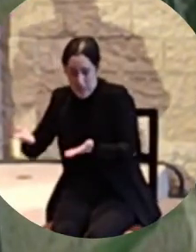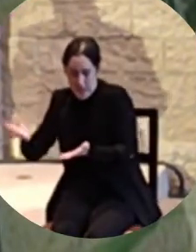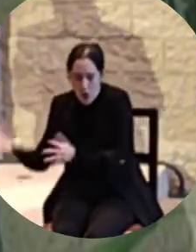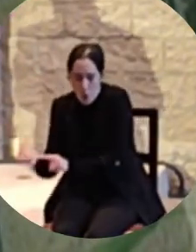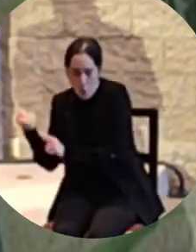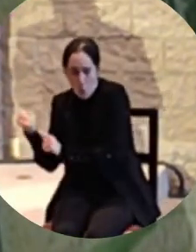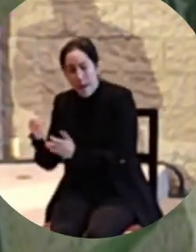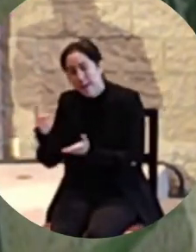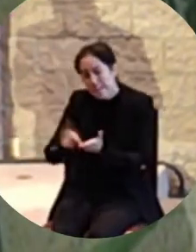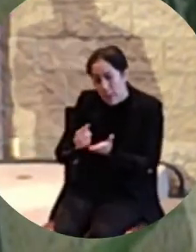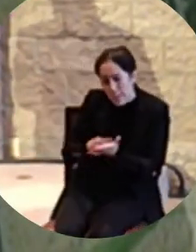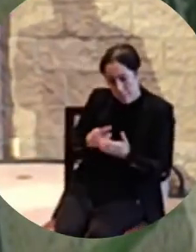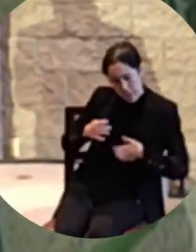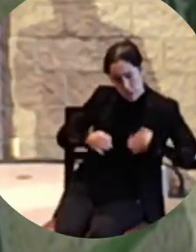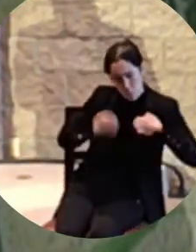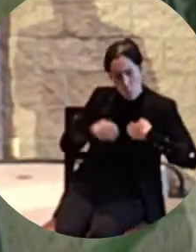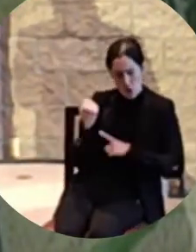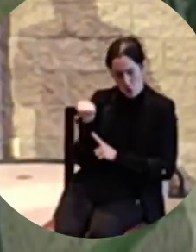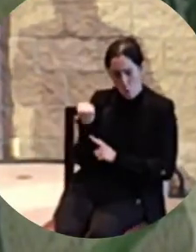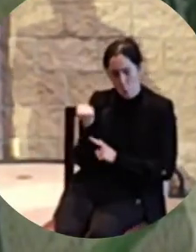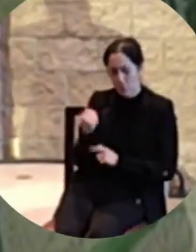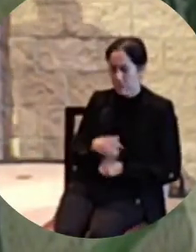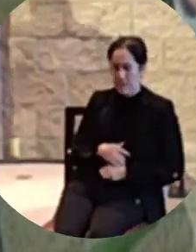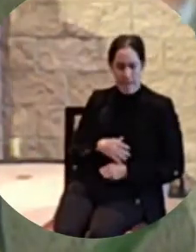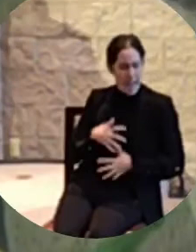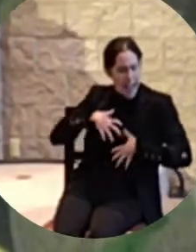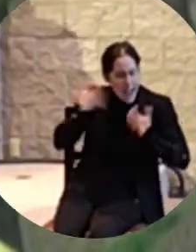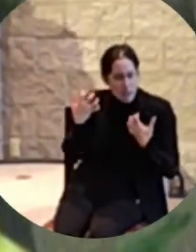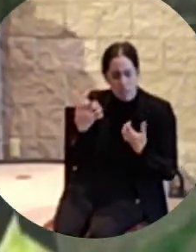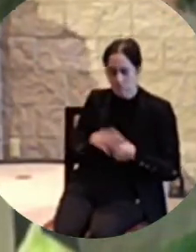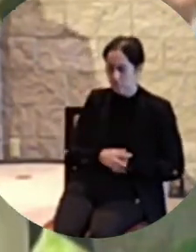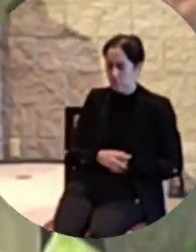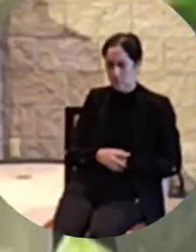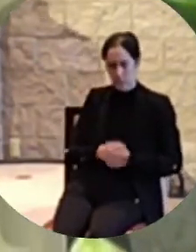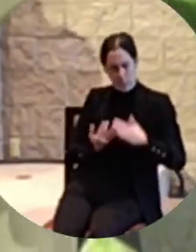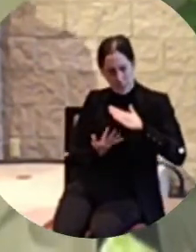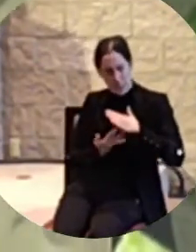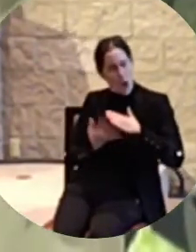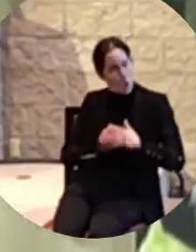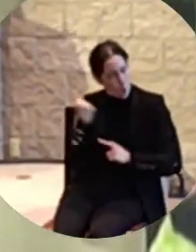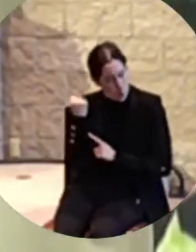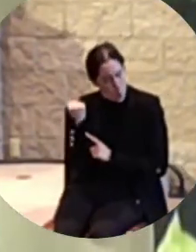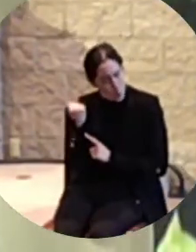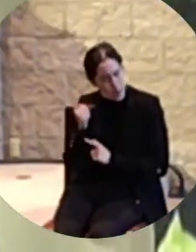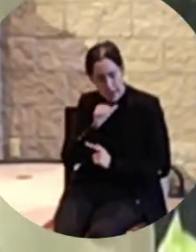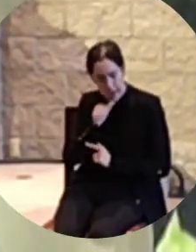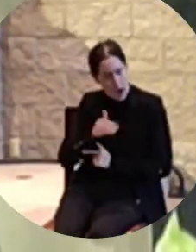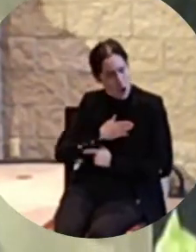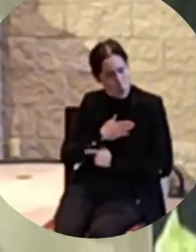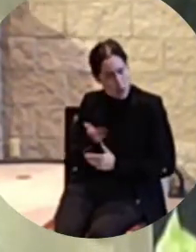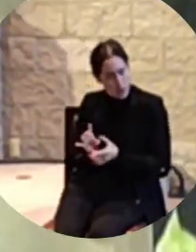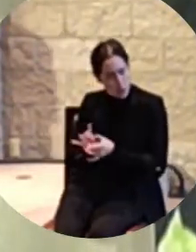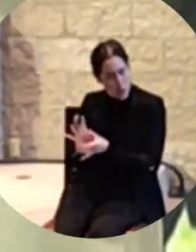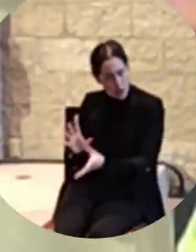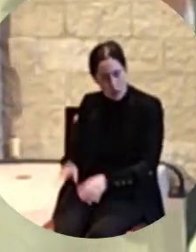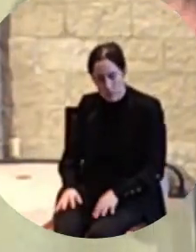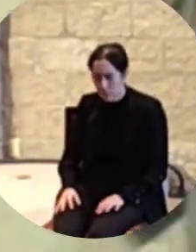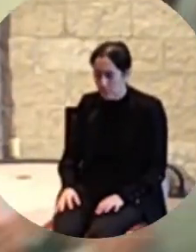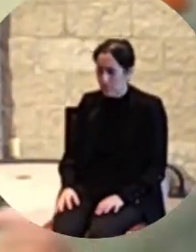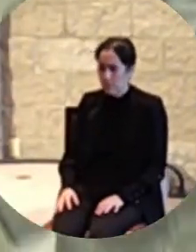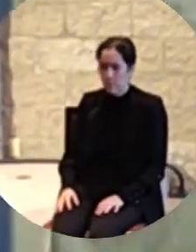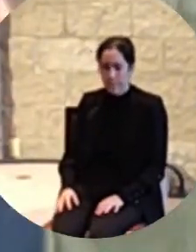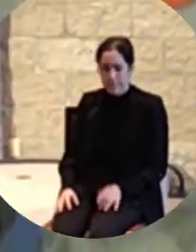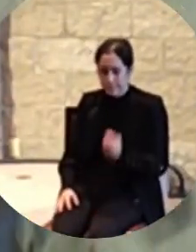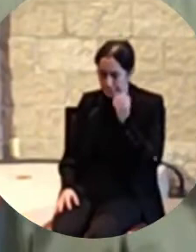willing to let unforgiveness go. Because if I'm not willing to let these things go, then my goodness, do I really trust Spirit that it will fill